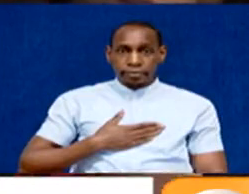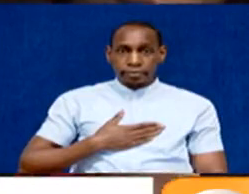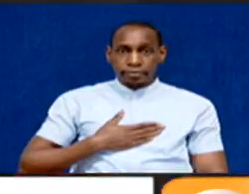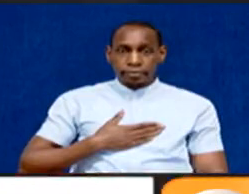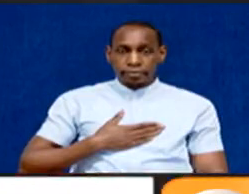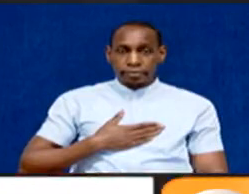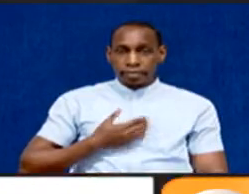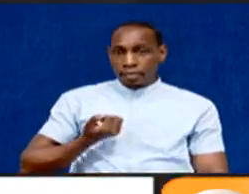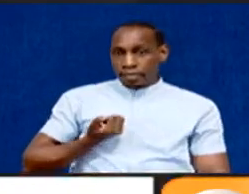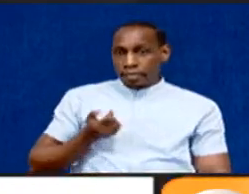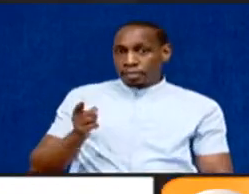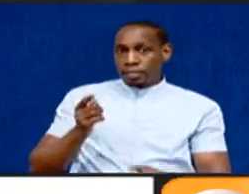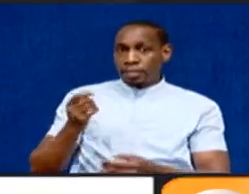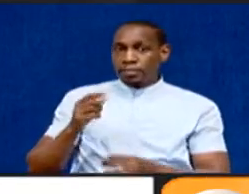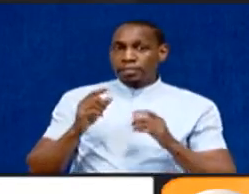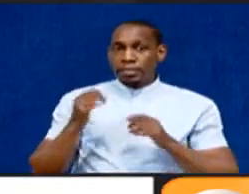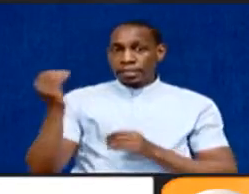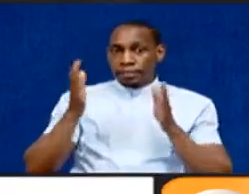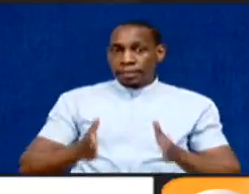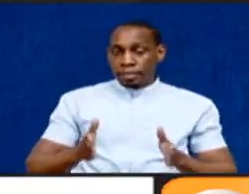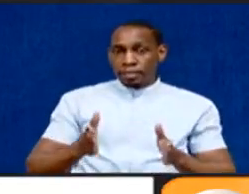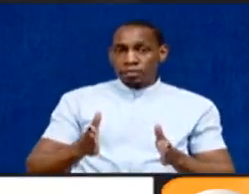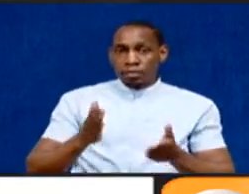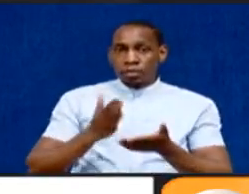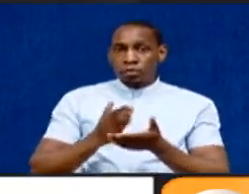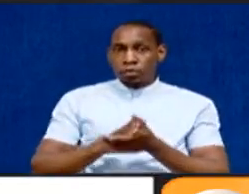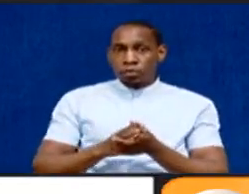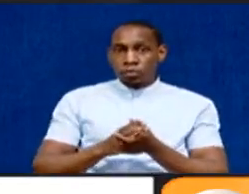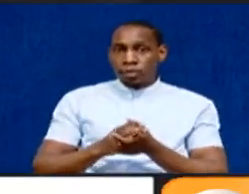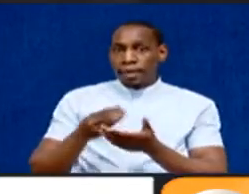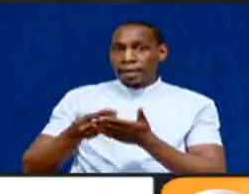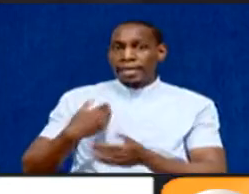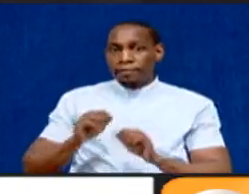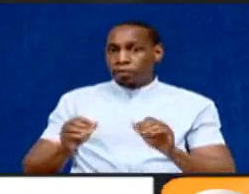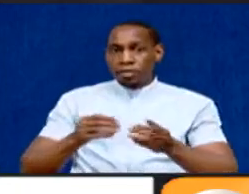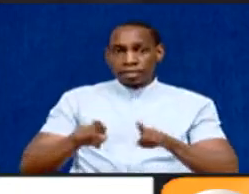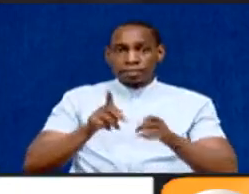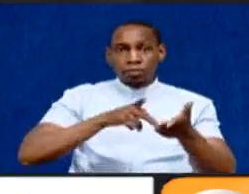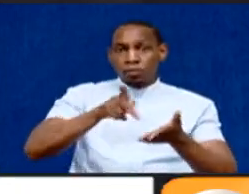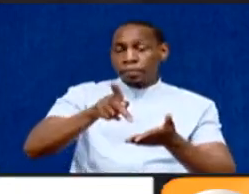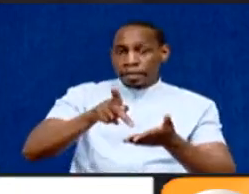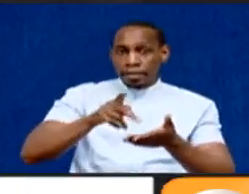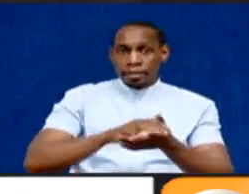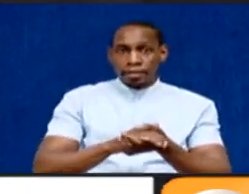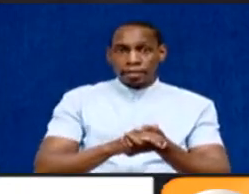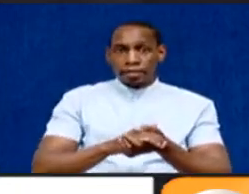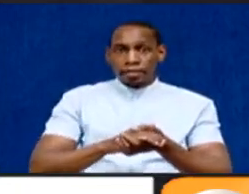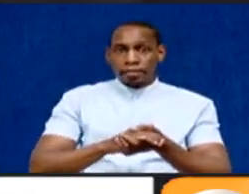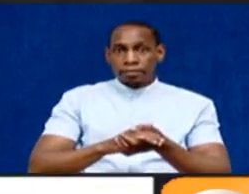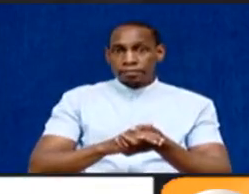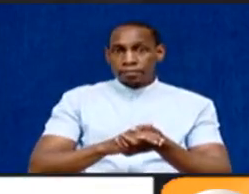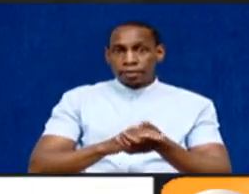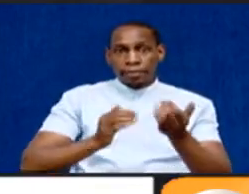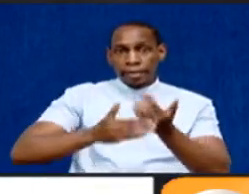she was a preacher. So we didn't have a lot of money. So even paying for my rehab